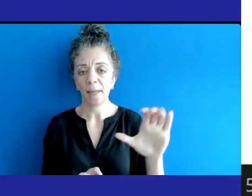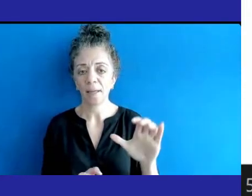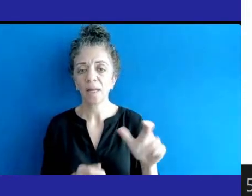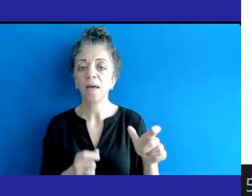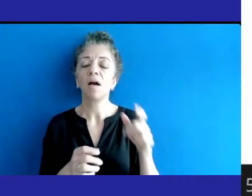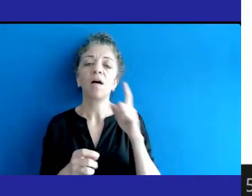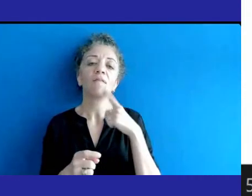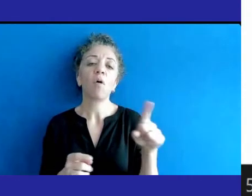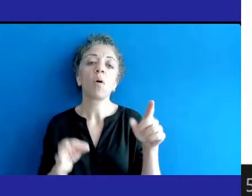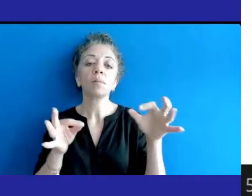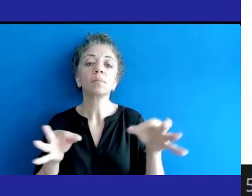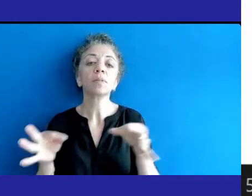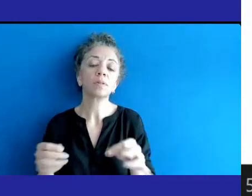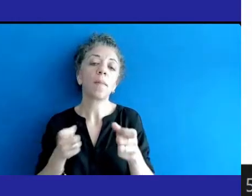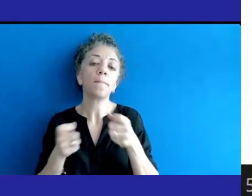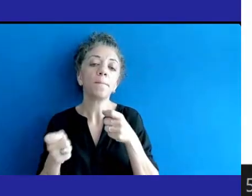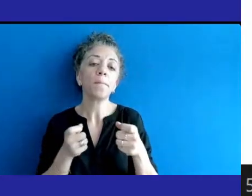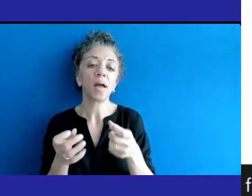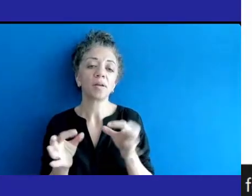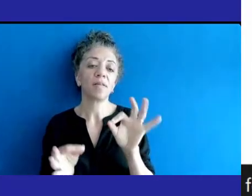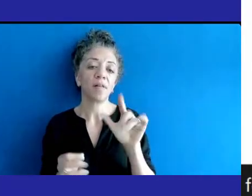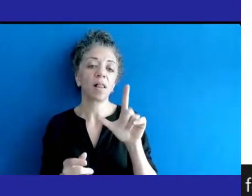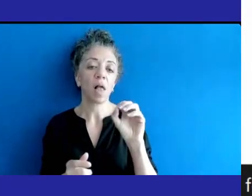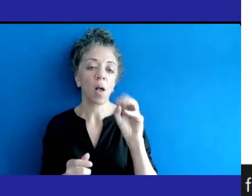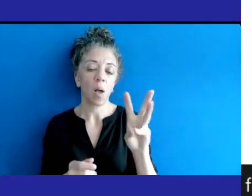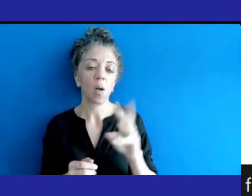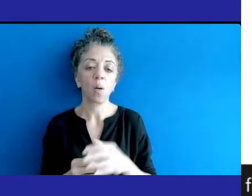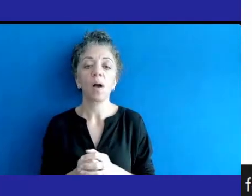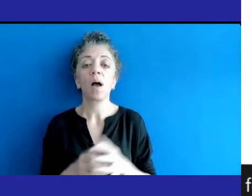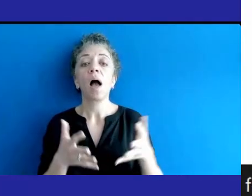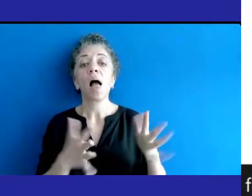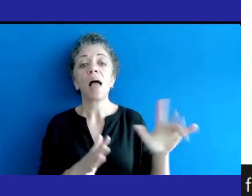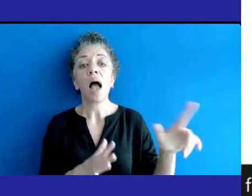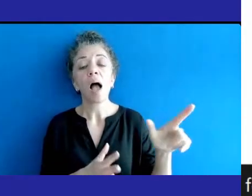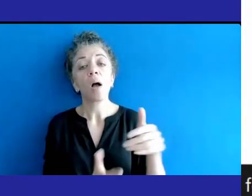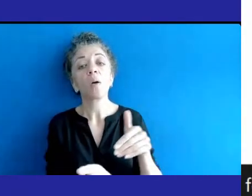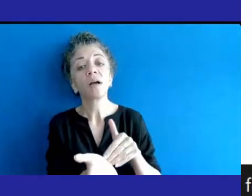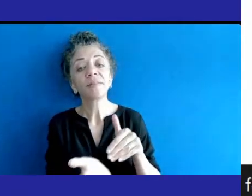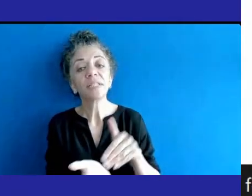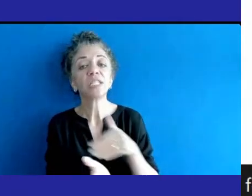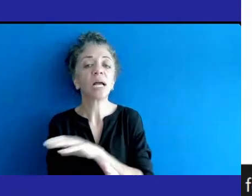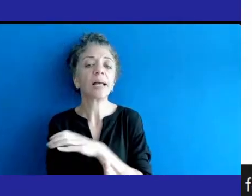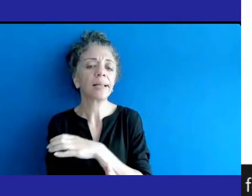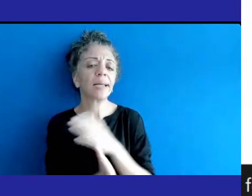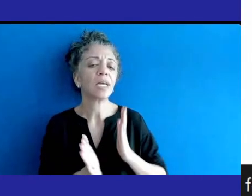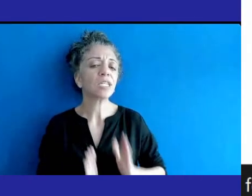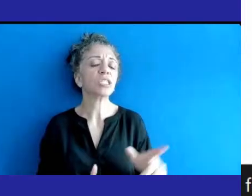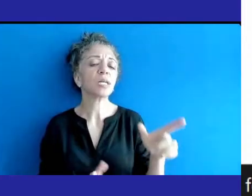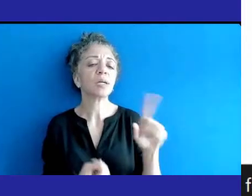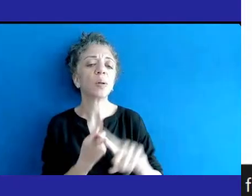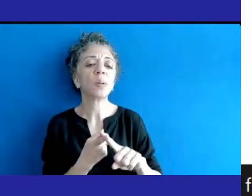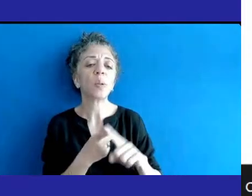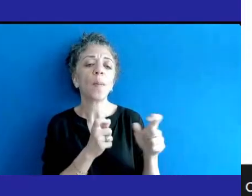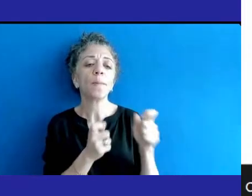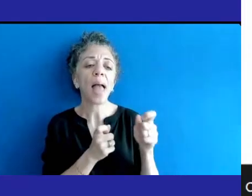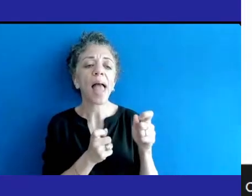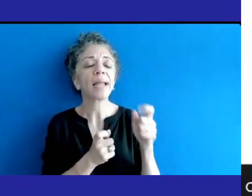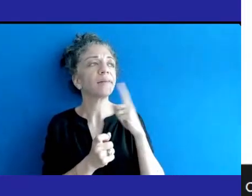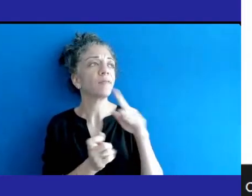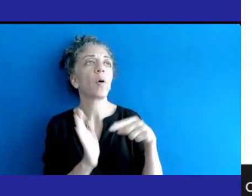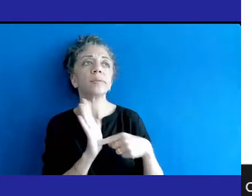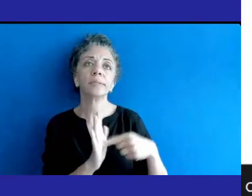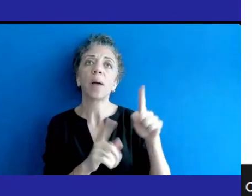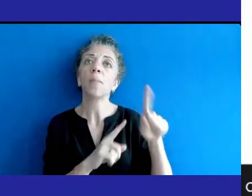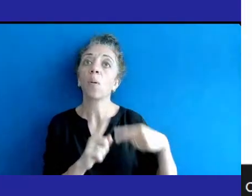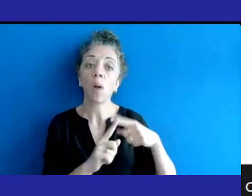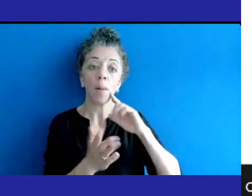includes allowing our physicians and clinicians to manually catalog things like when a patient's going to be discharged and where they're going. But